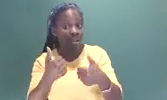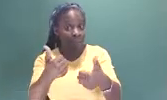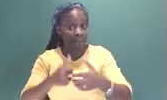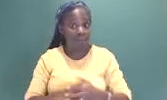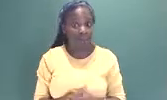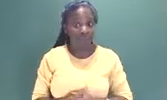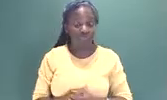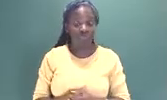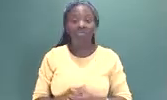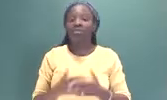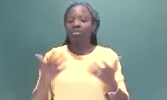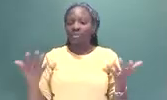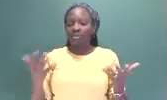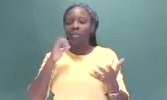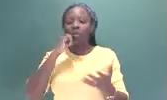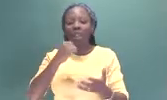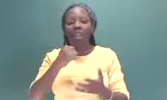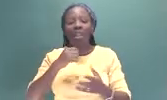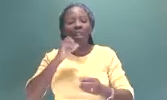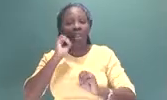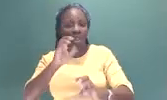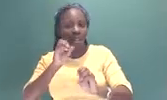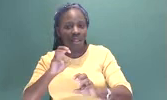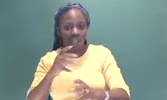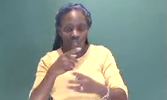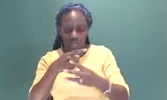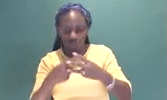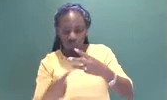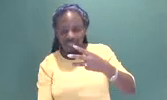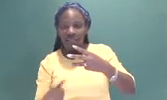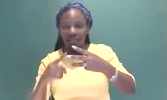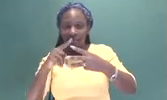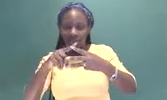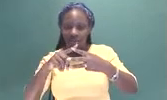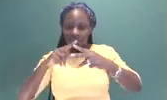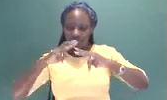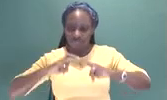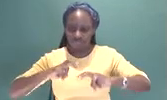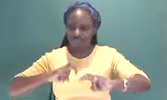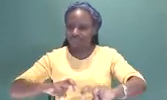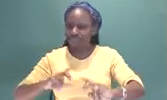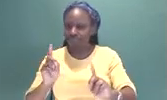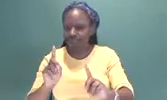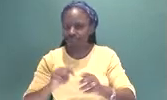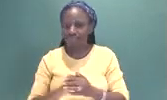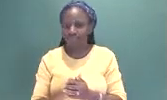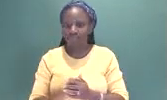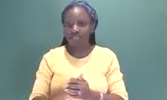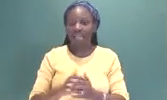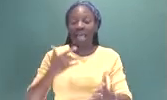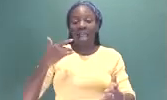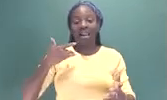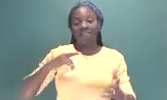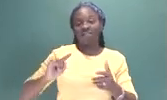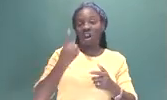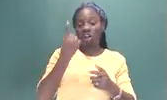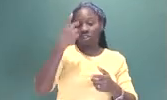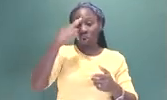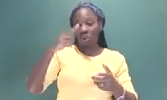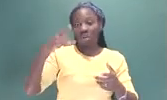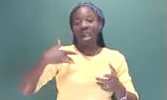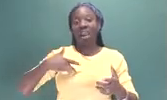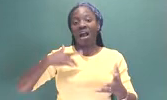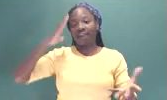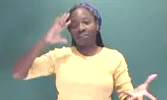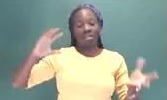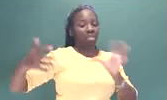So we're going to describe these 3 studies. So the first one is called Lives Turned Upside Down, and it's